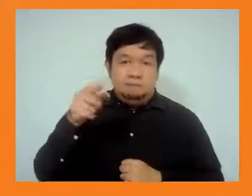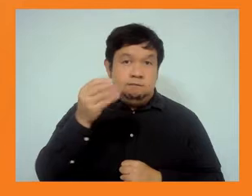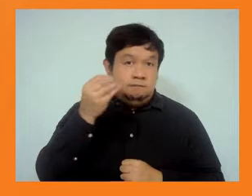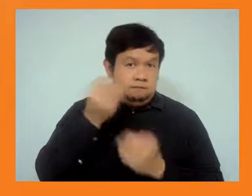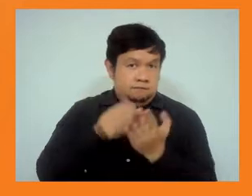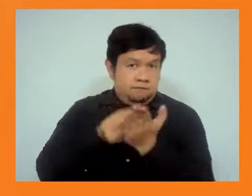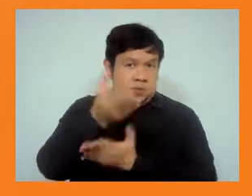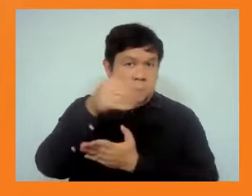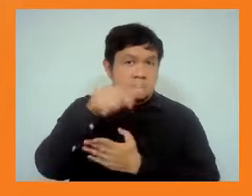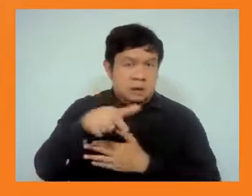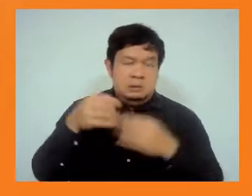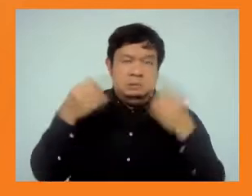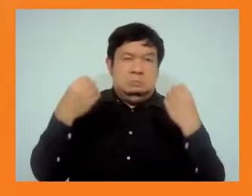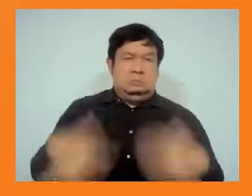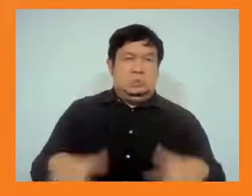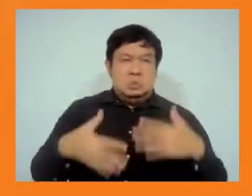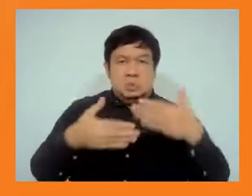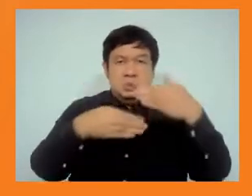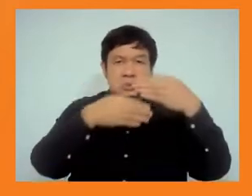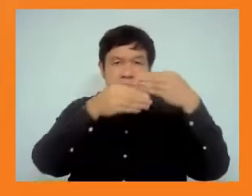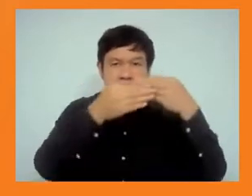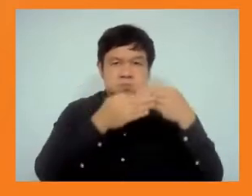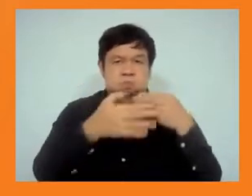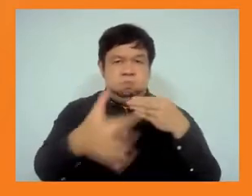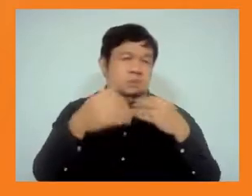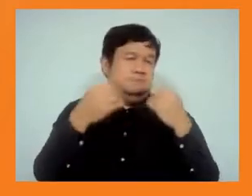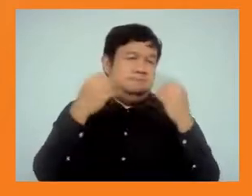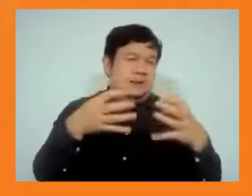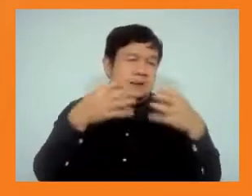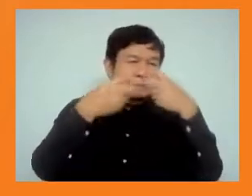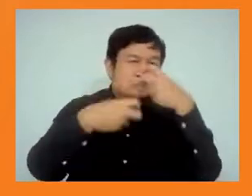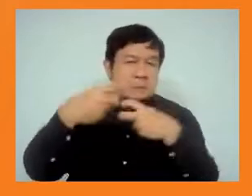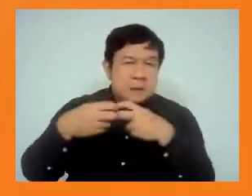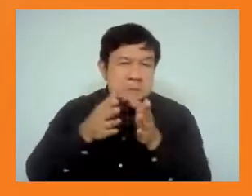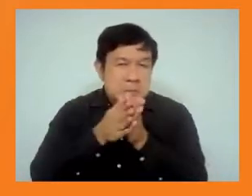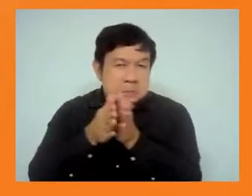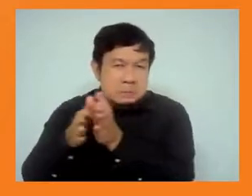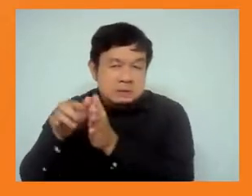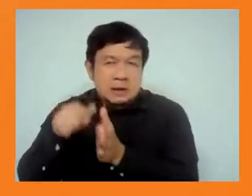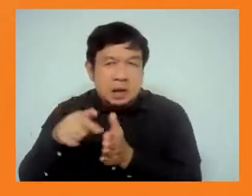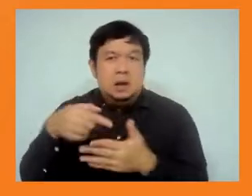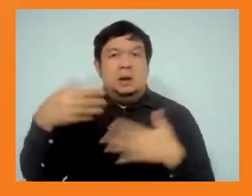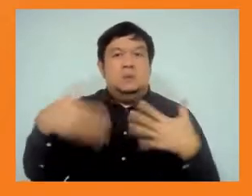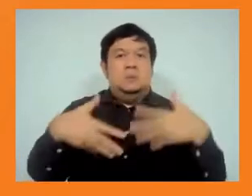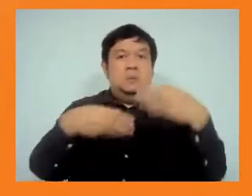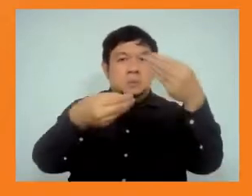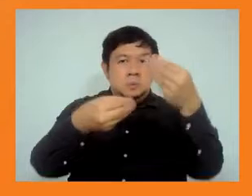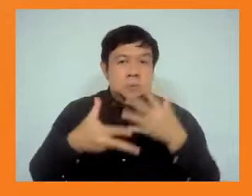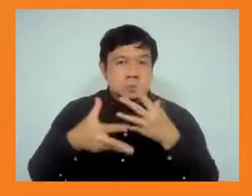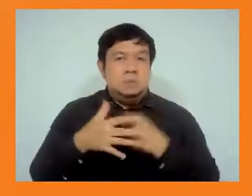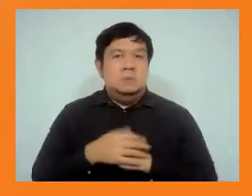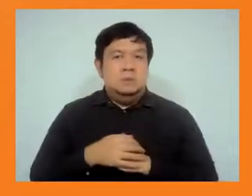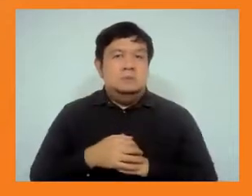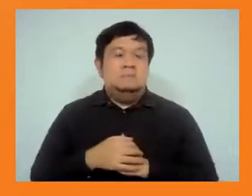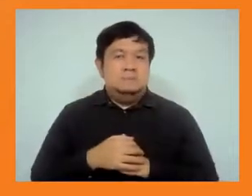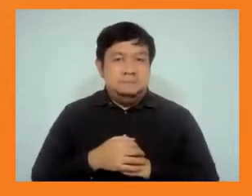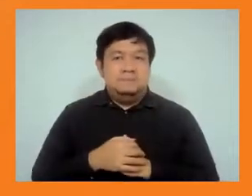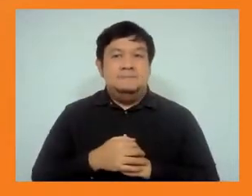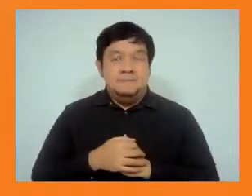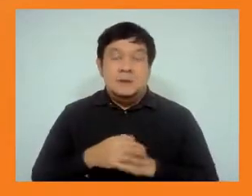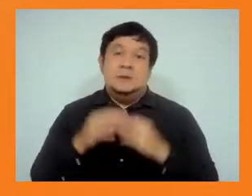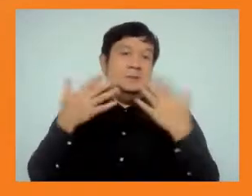with implementation. And I mean, this is something also that I respect. I mean, having the policy is the starting point, and we do want to strengthen